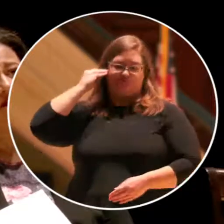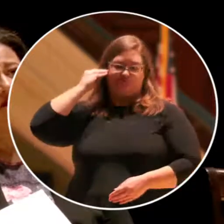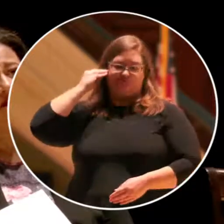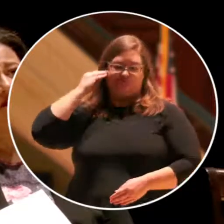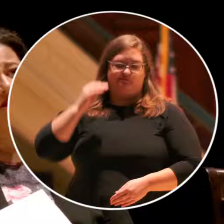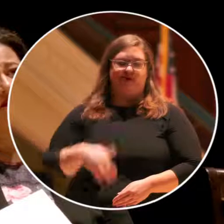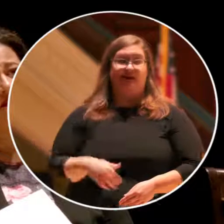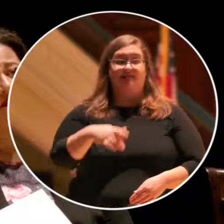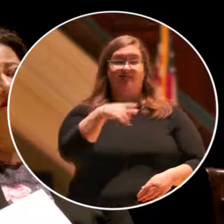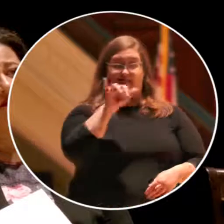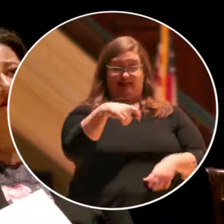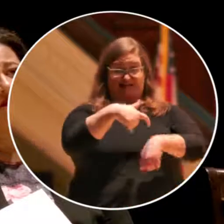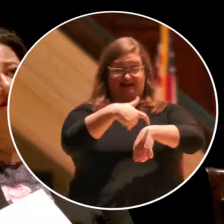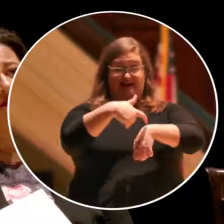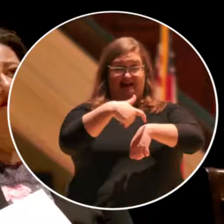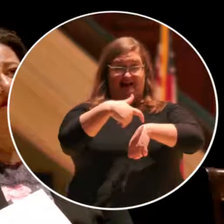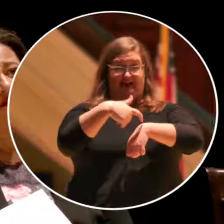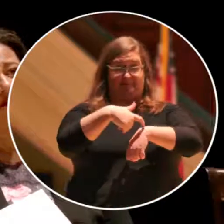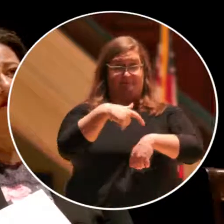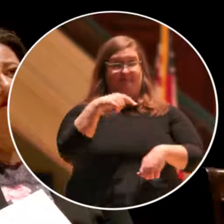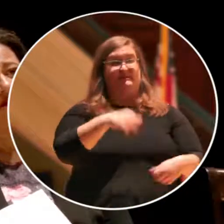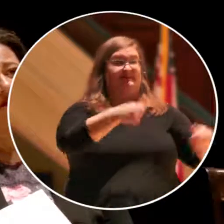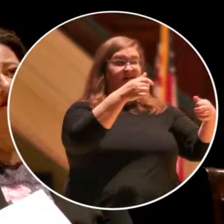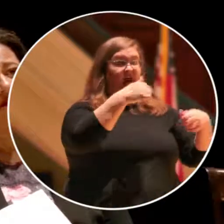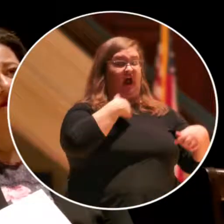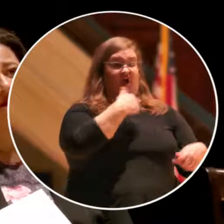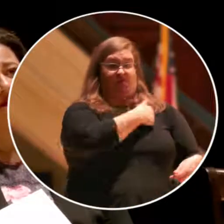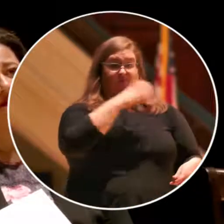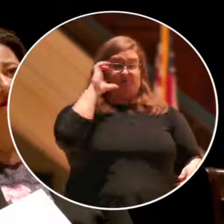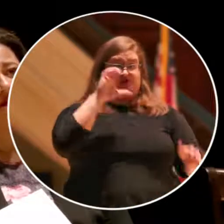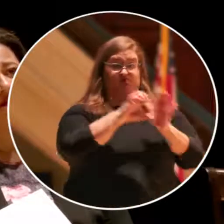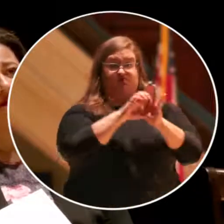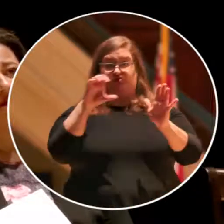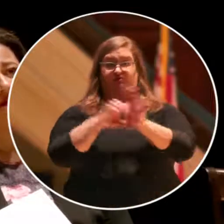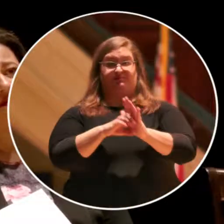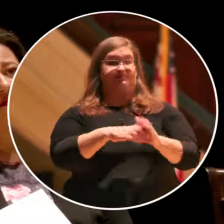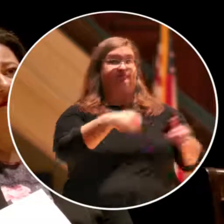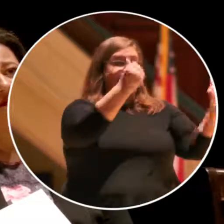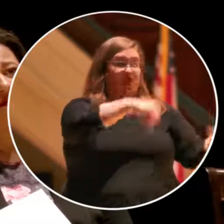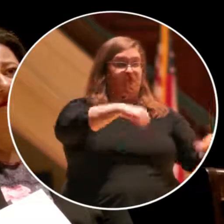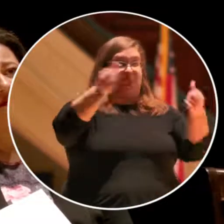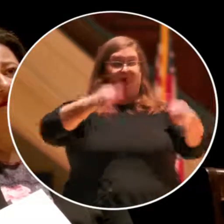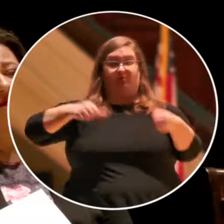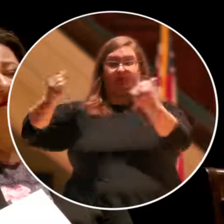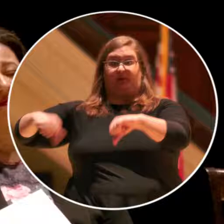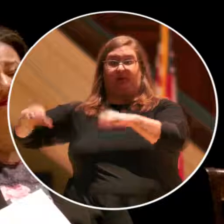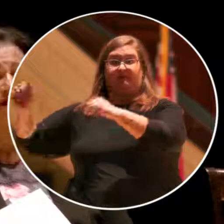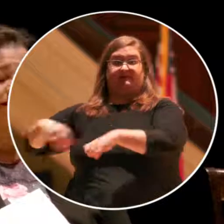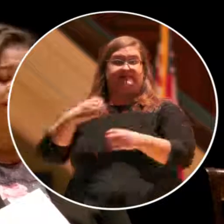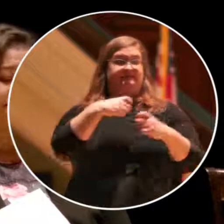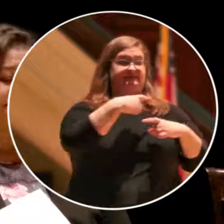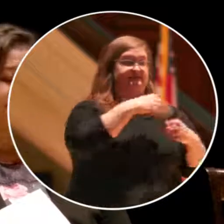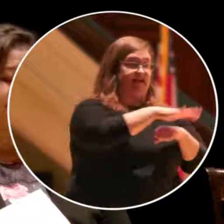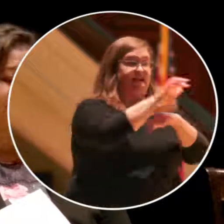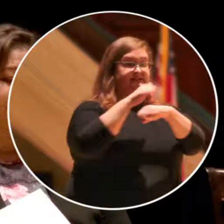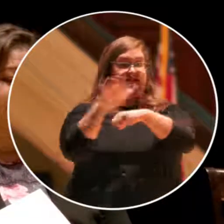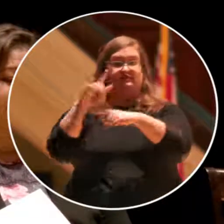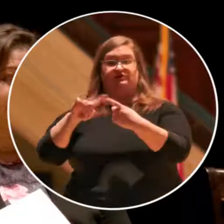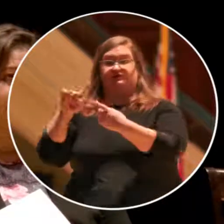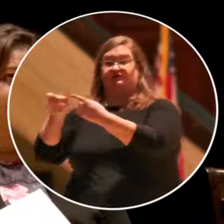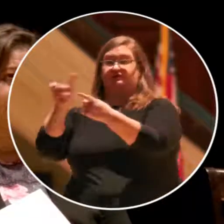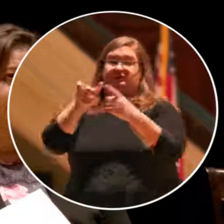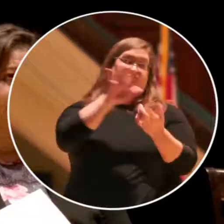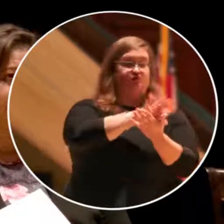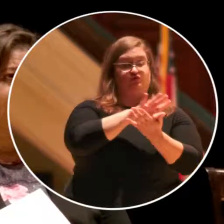and our pictures had been published on missing children posters that were distributed weekly to schools all over the nation. My brother and I had